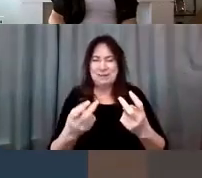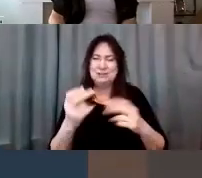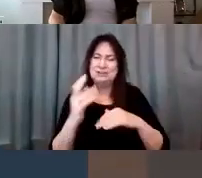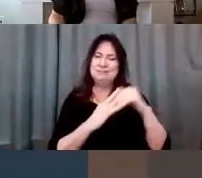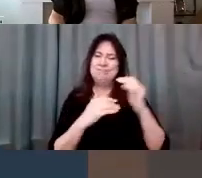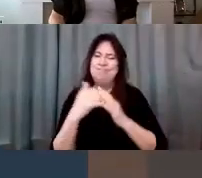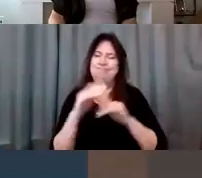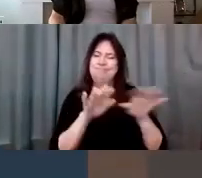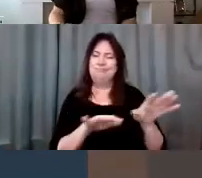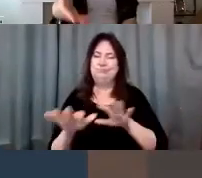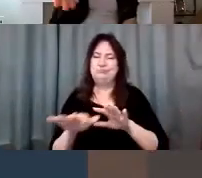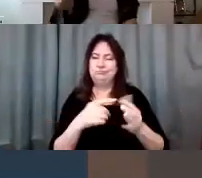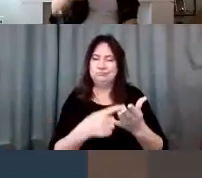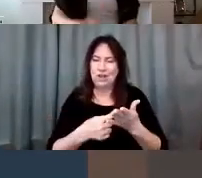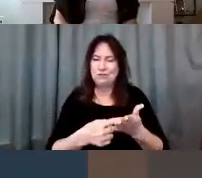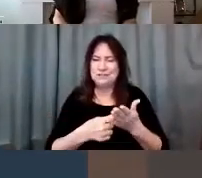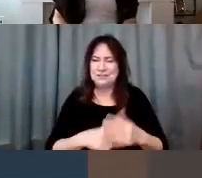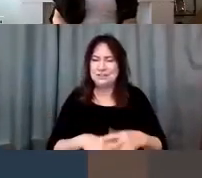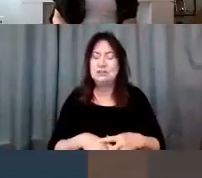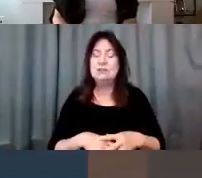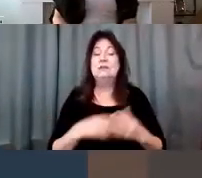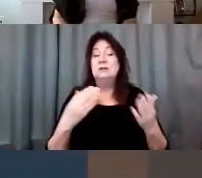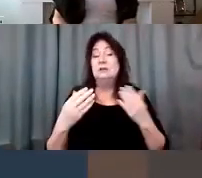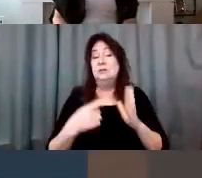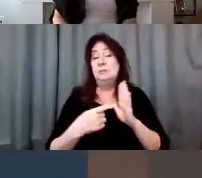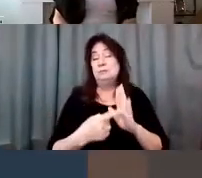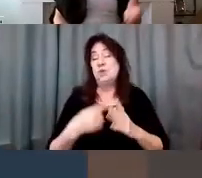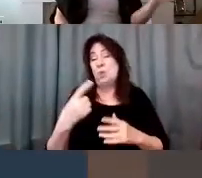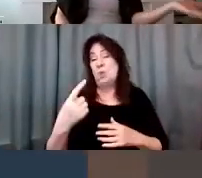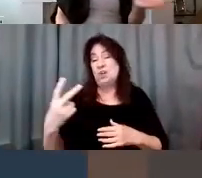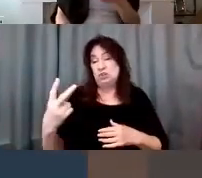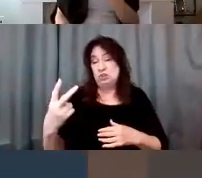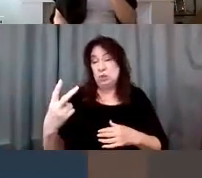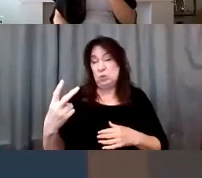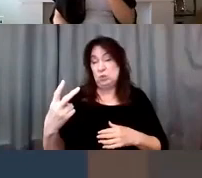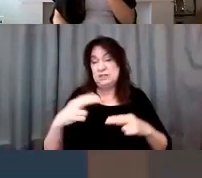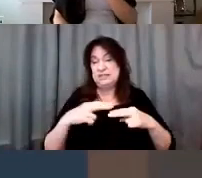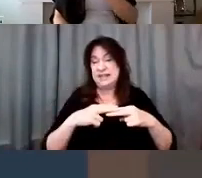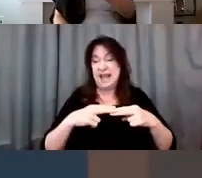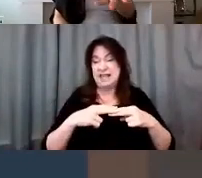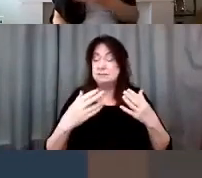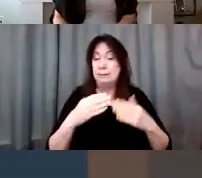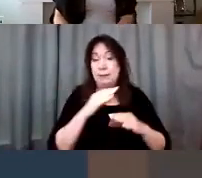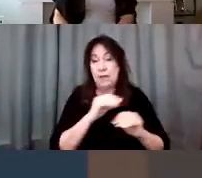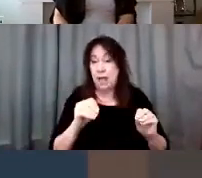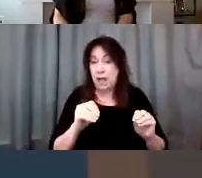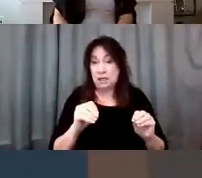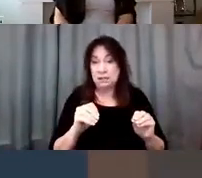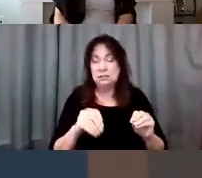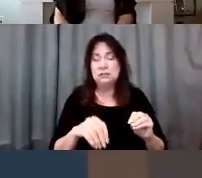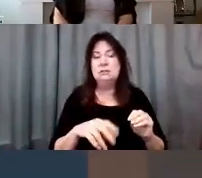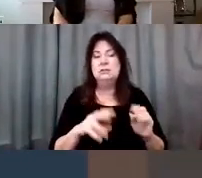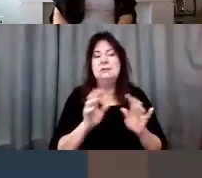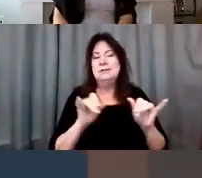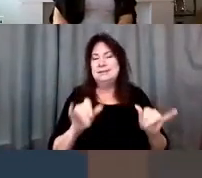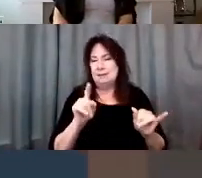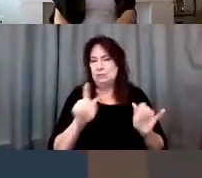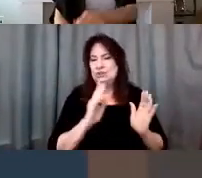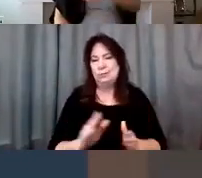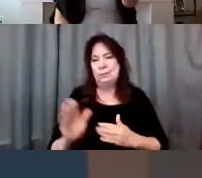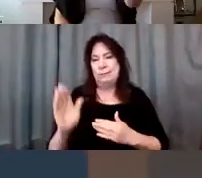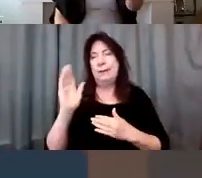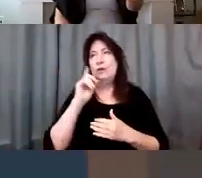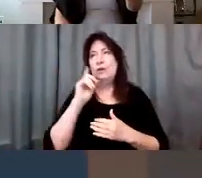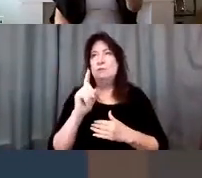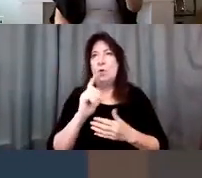So she might show one or two slides or maybe none at all, just as she might have prepared